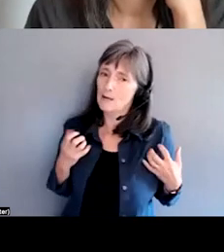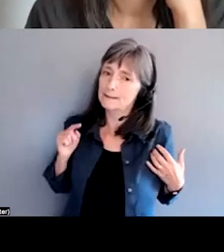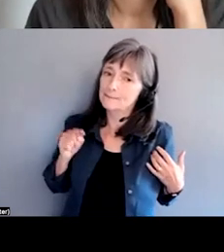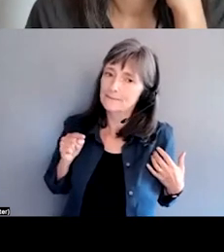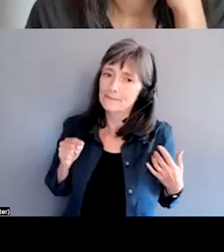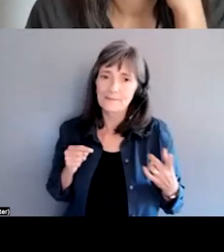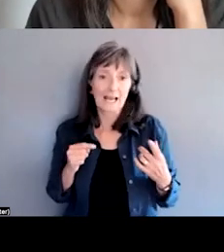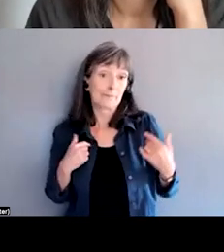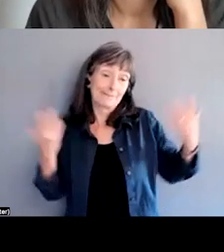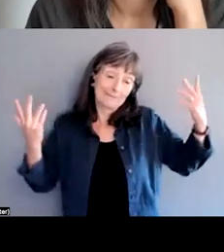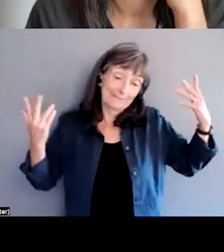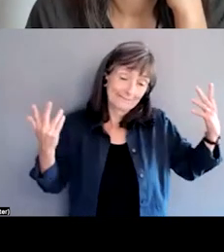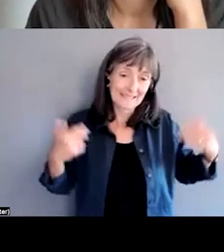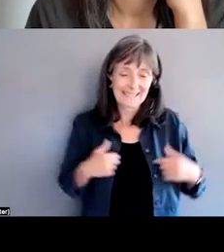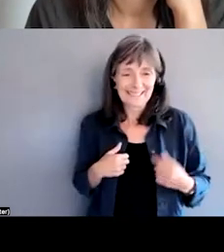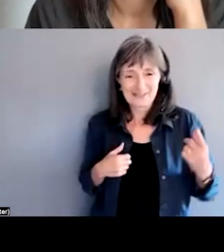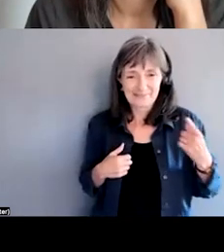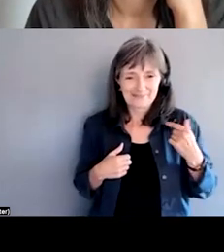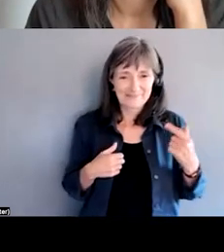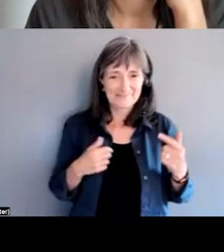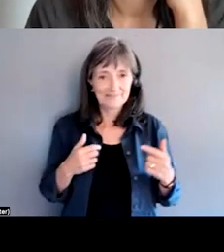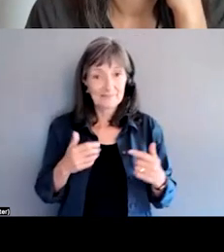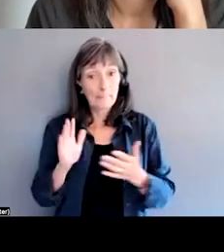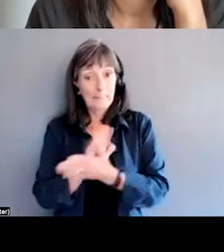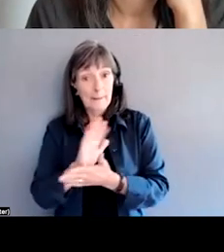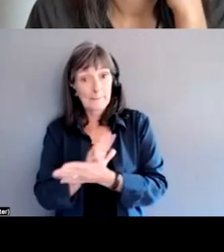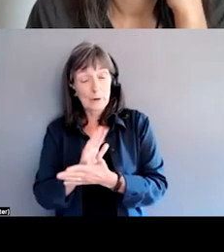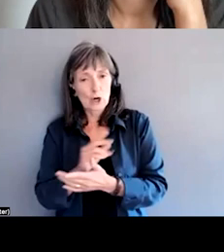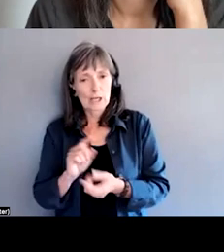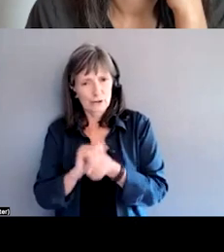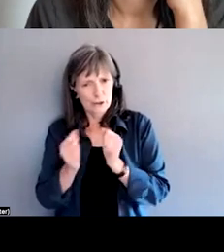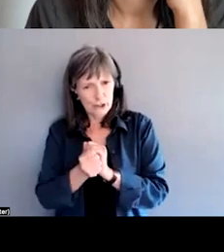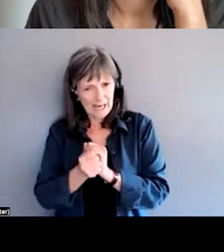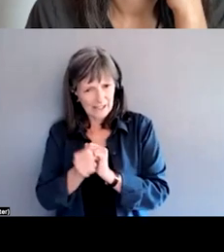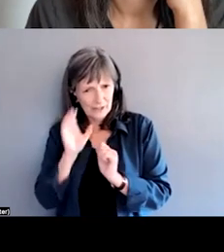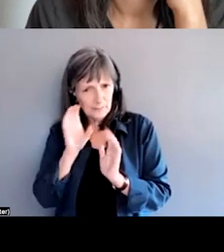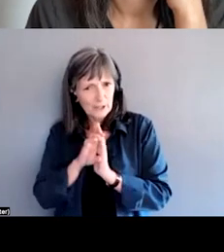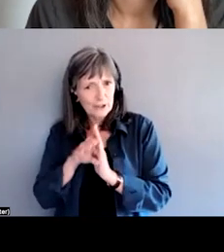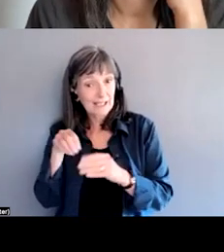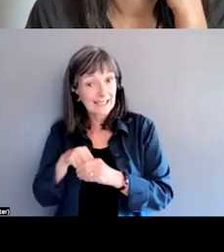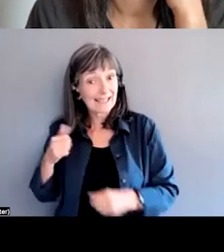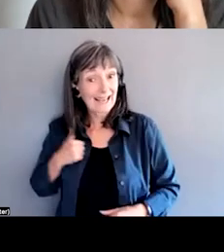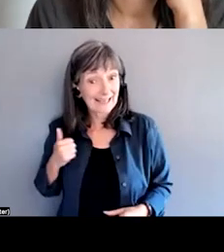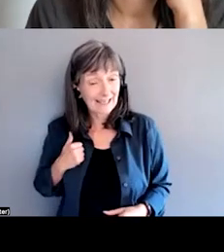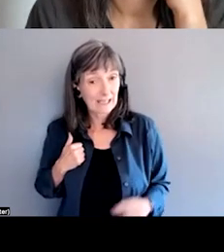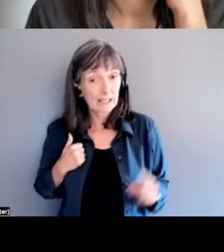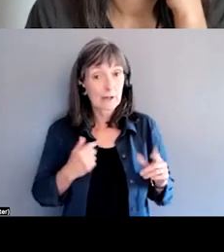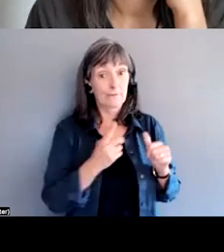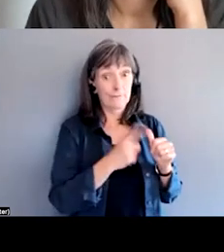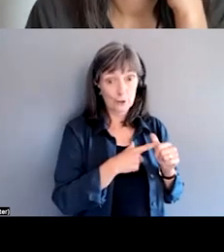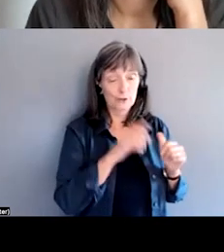wonder why. And I realized that the paperback had been changed in Canada, right, from the original, which was a portrait